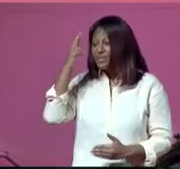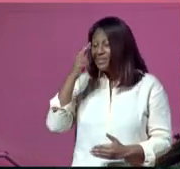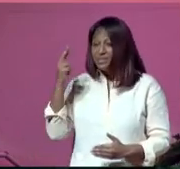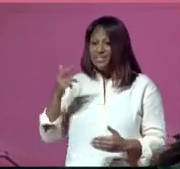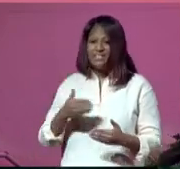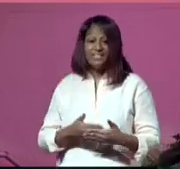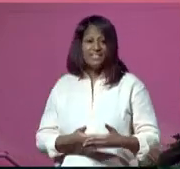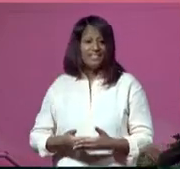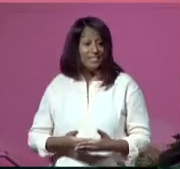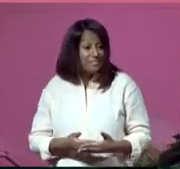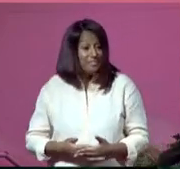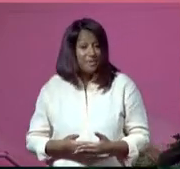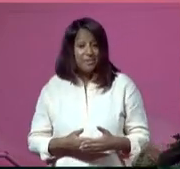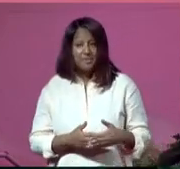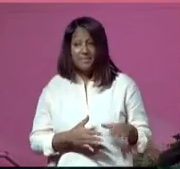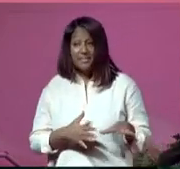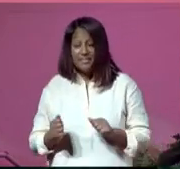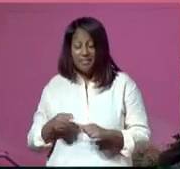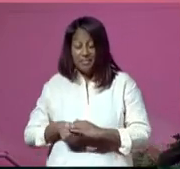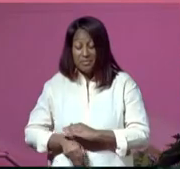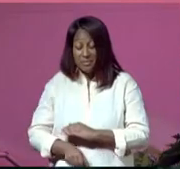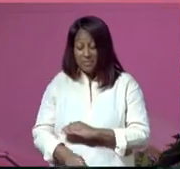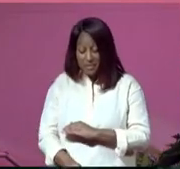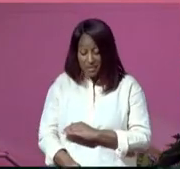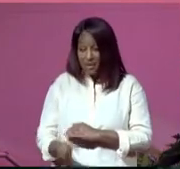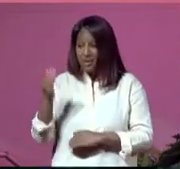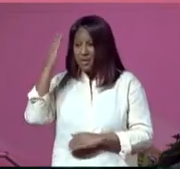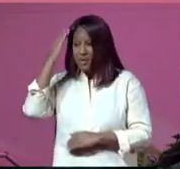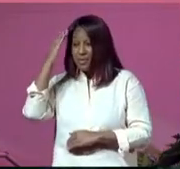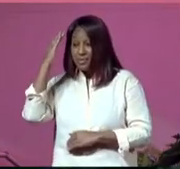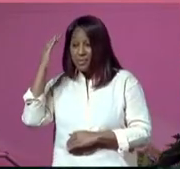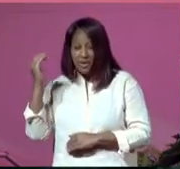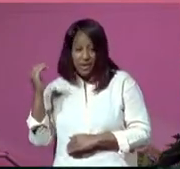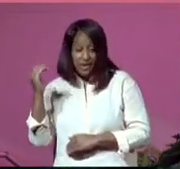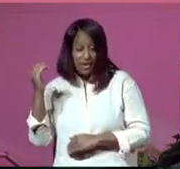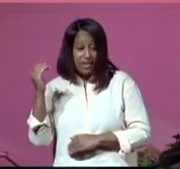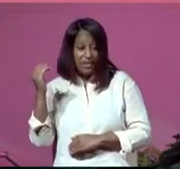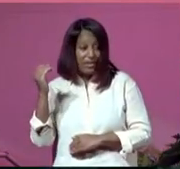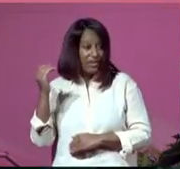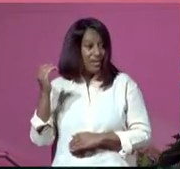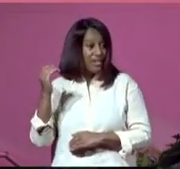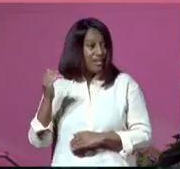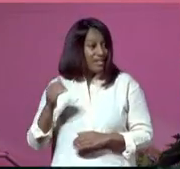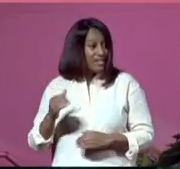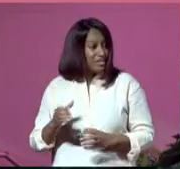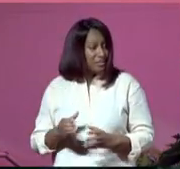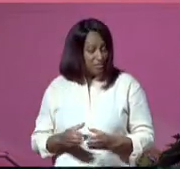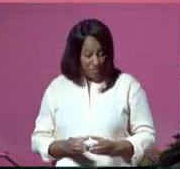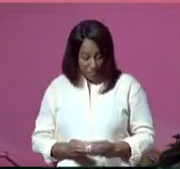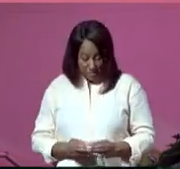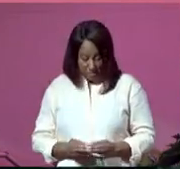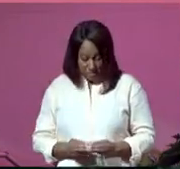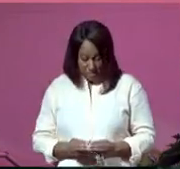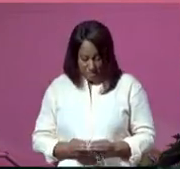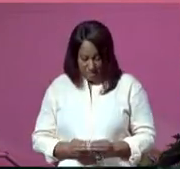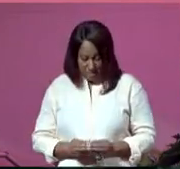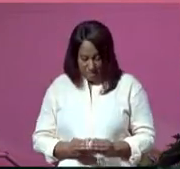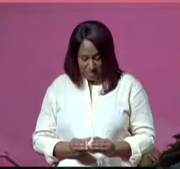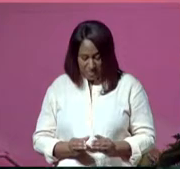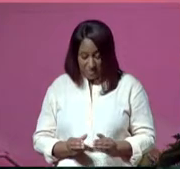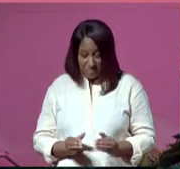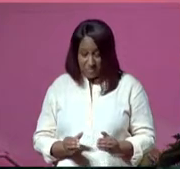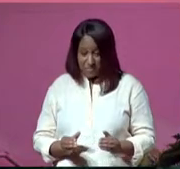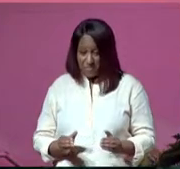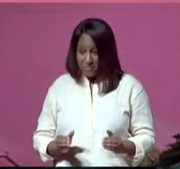the space they have been confined in. No, they have been growing in, which really means